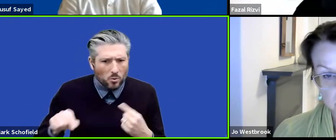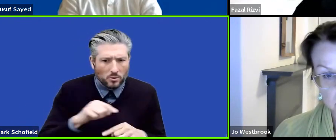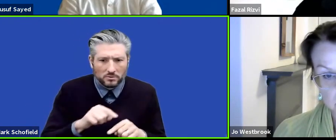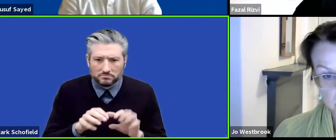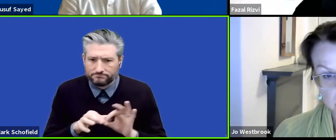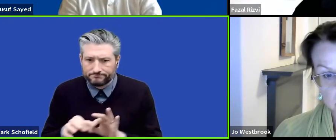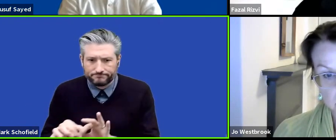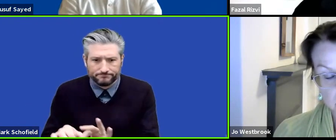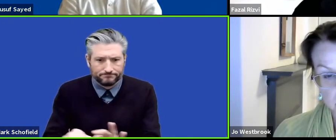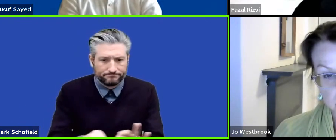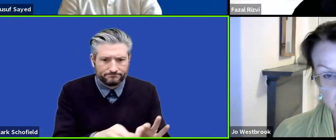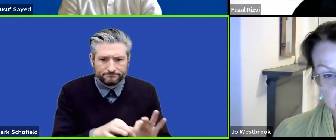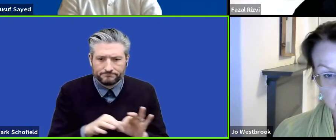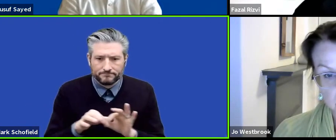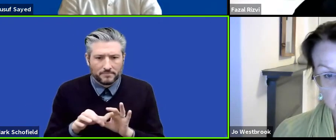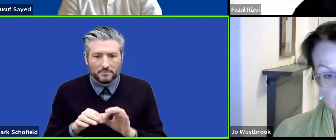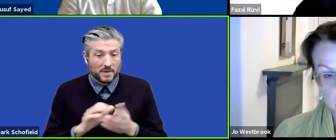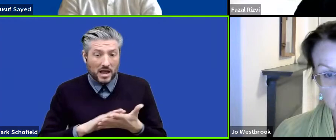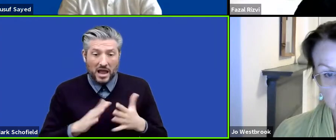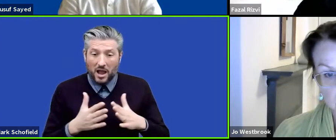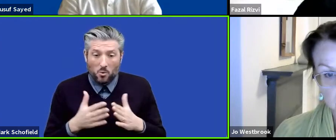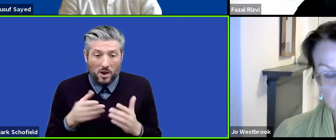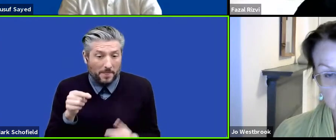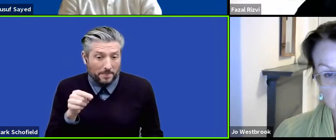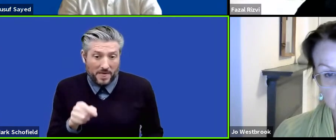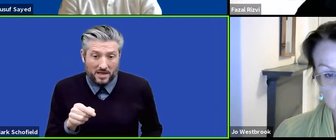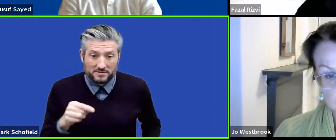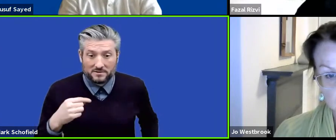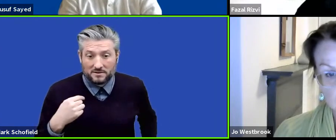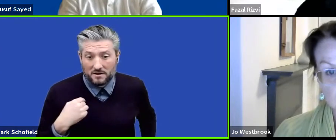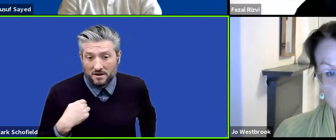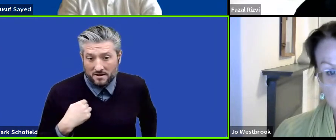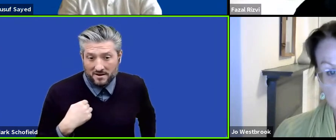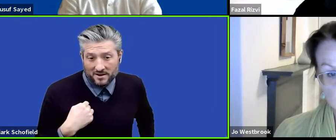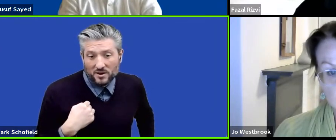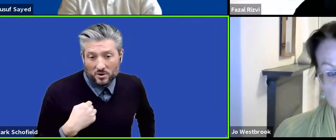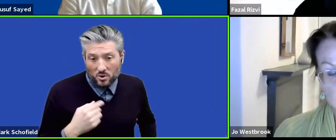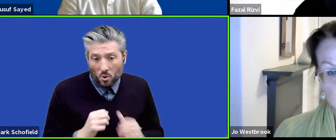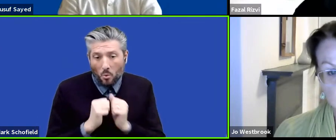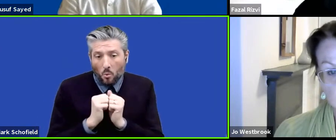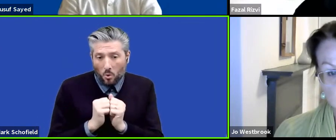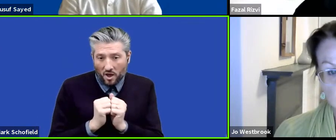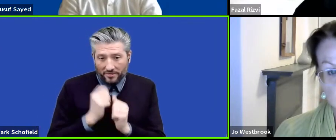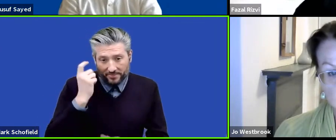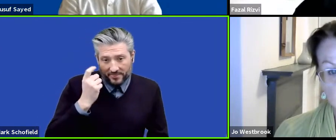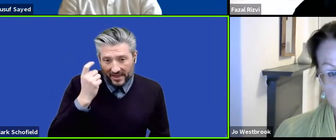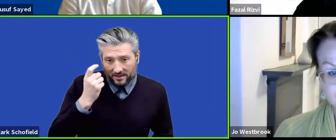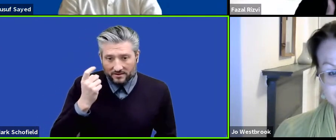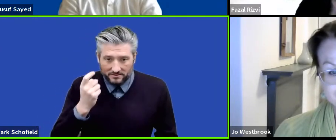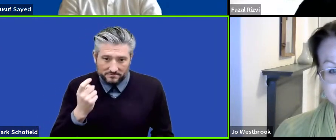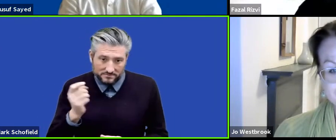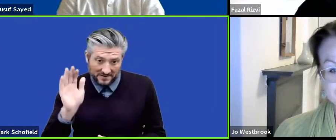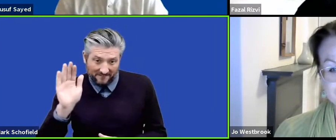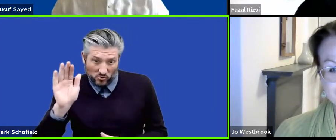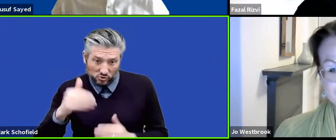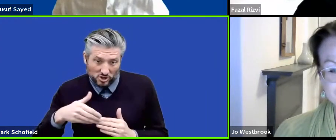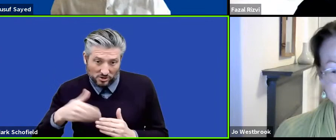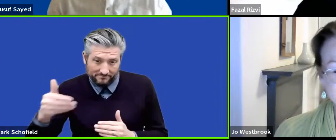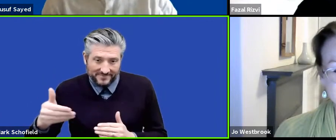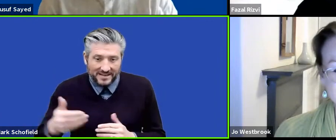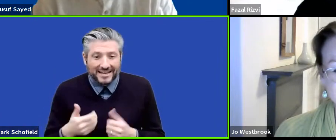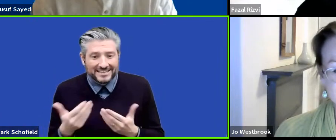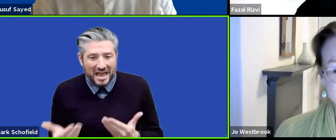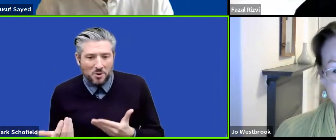come together is something that I think we might want to think about going forward. Yusuf, over to you.